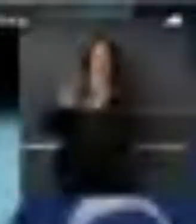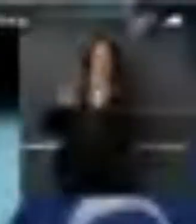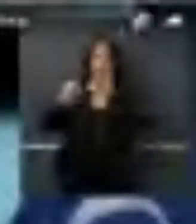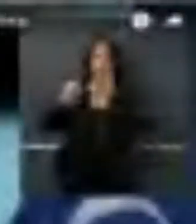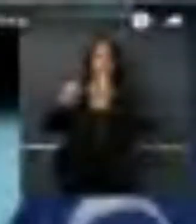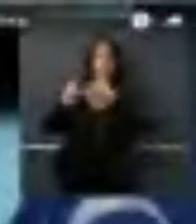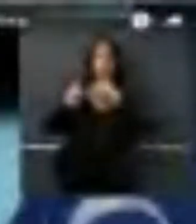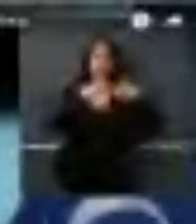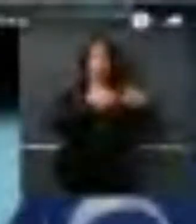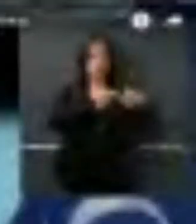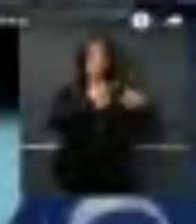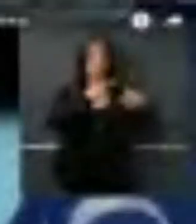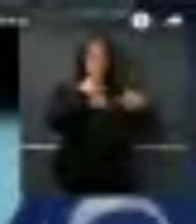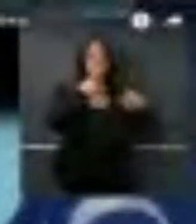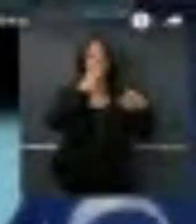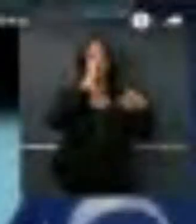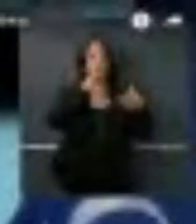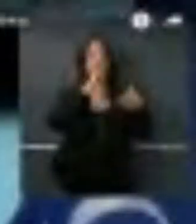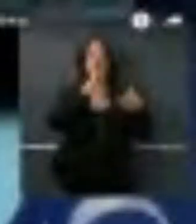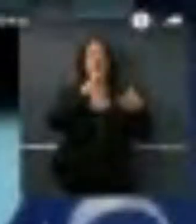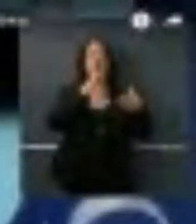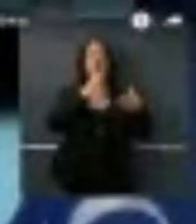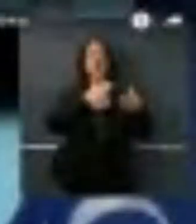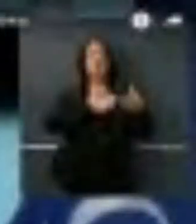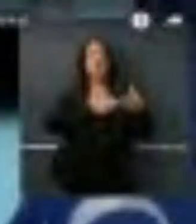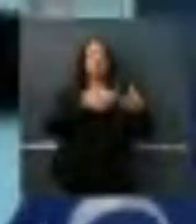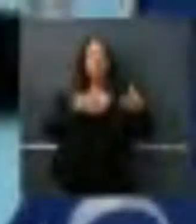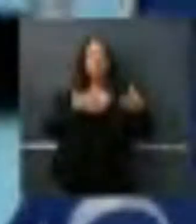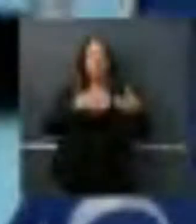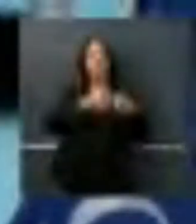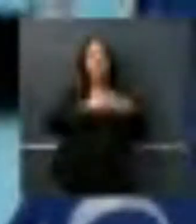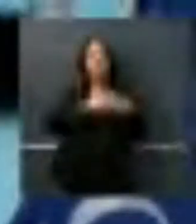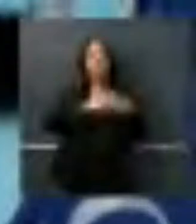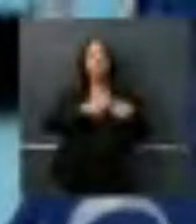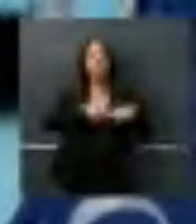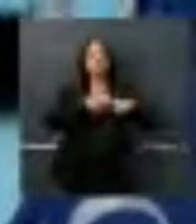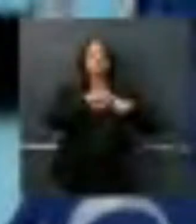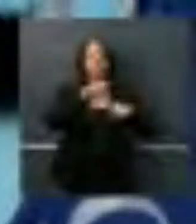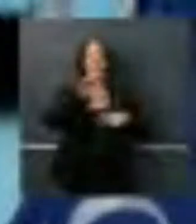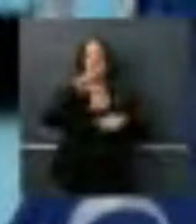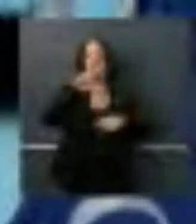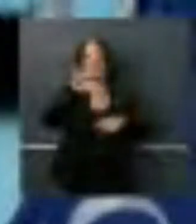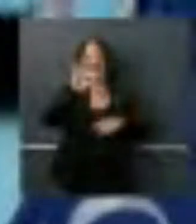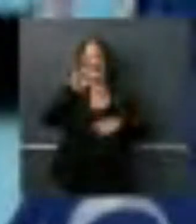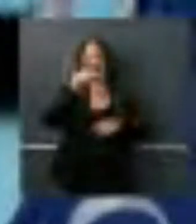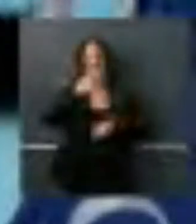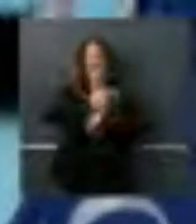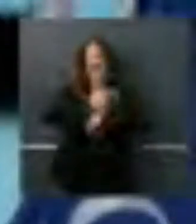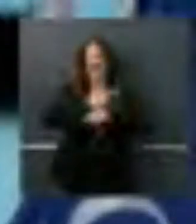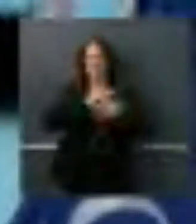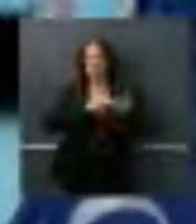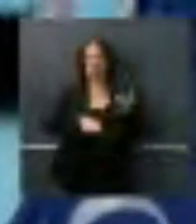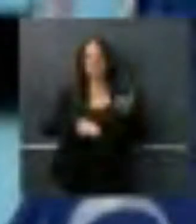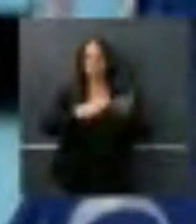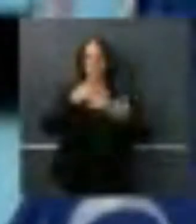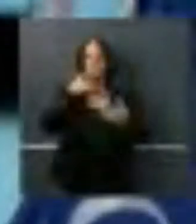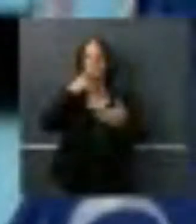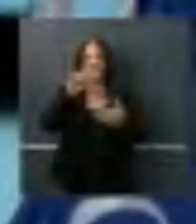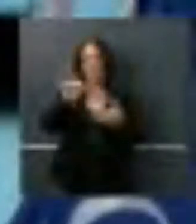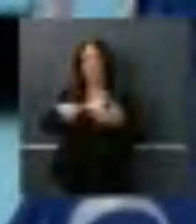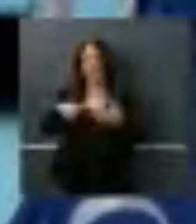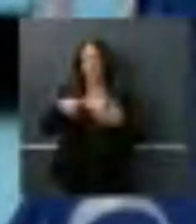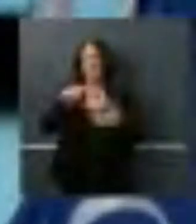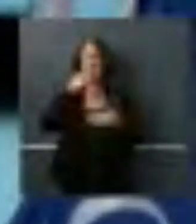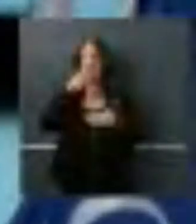A 90-day forbearance on student loan debt, impacting over 1.1 million Californians with loan